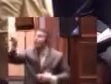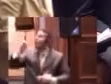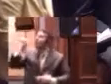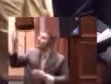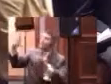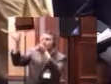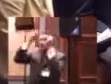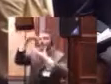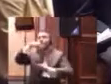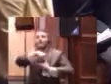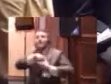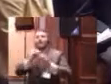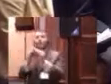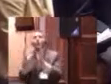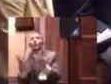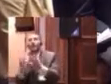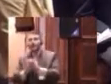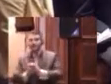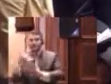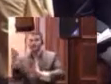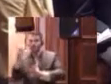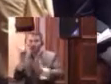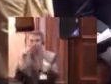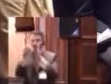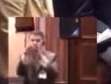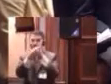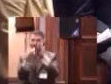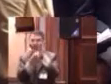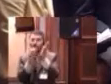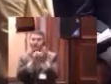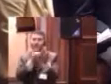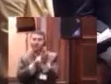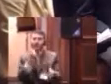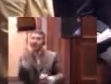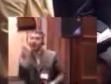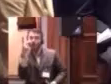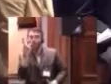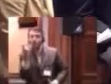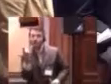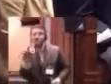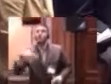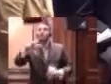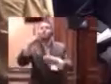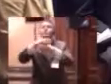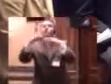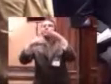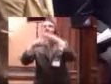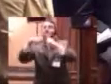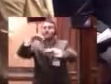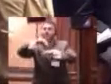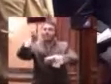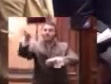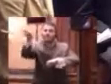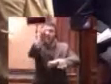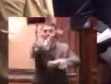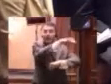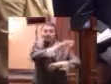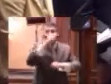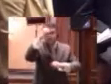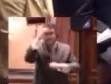institutions. And we all know that for democracy we need many new